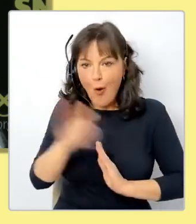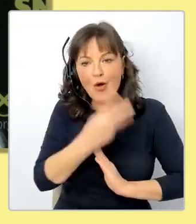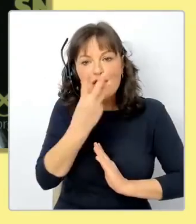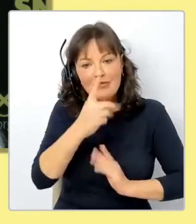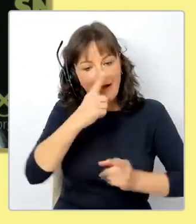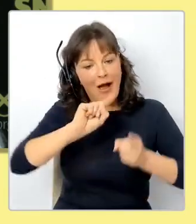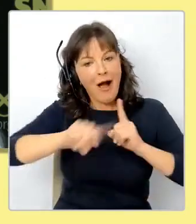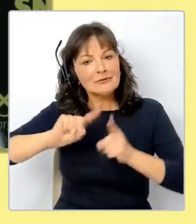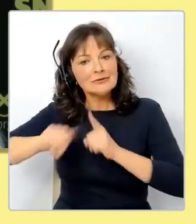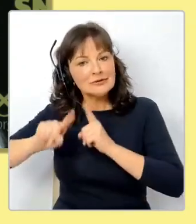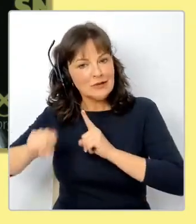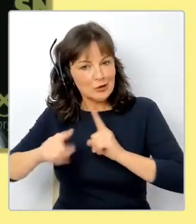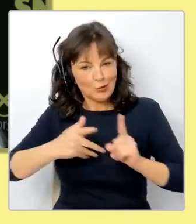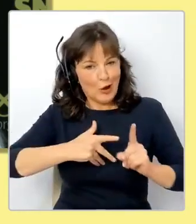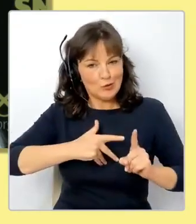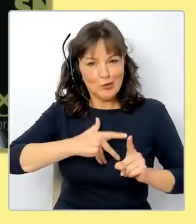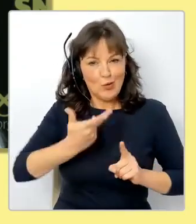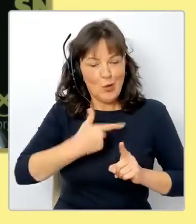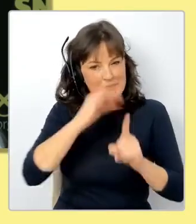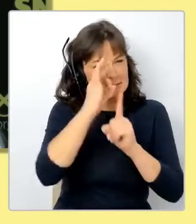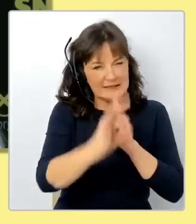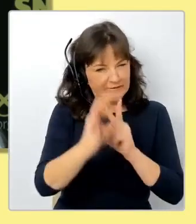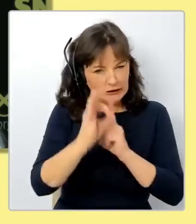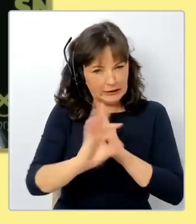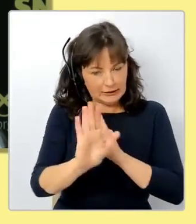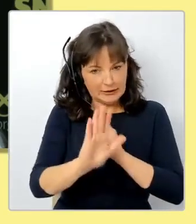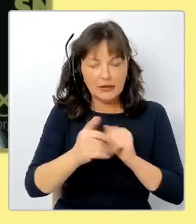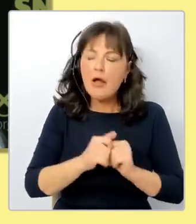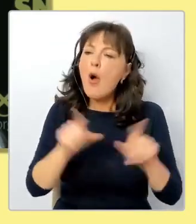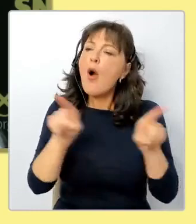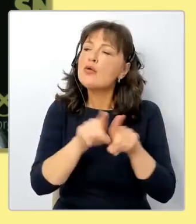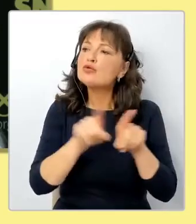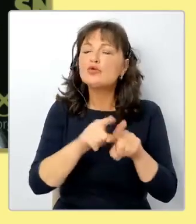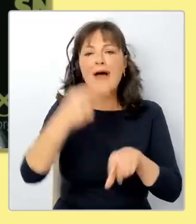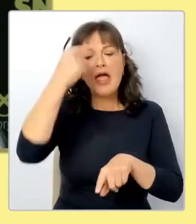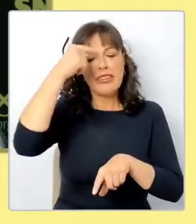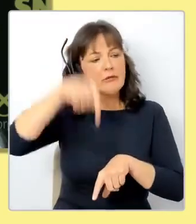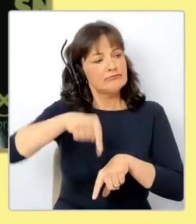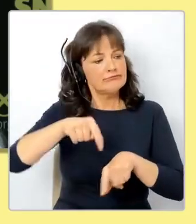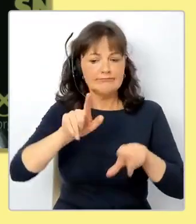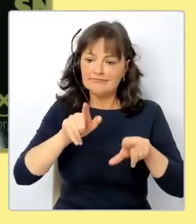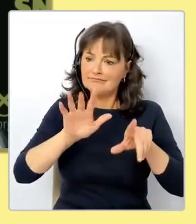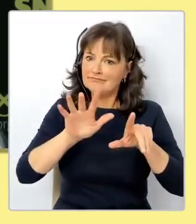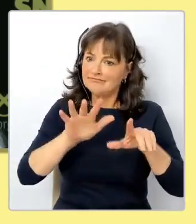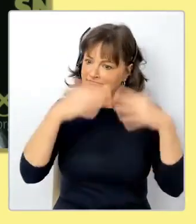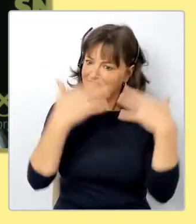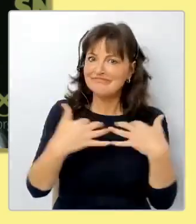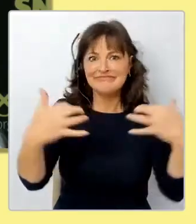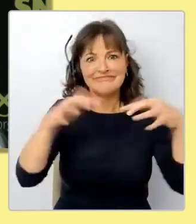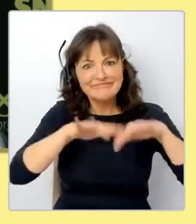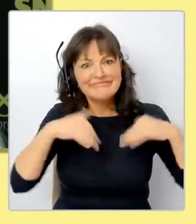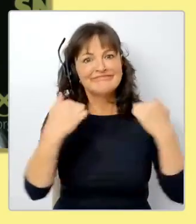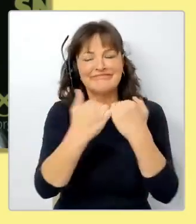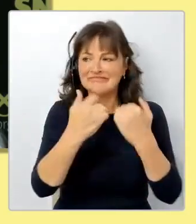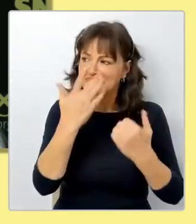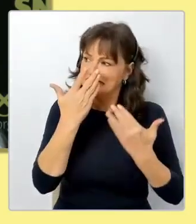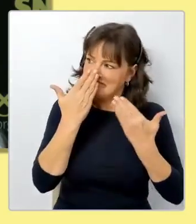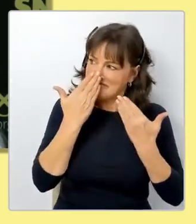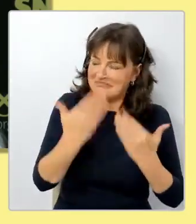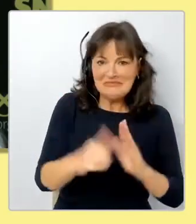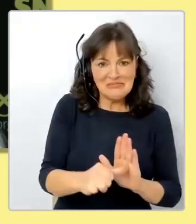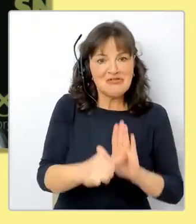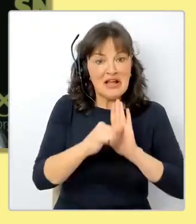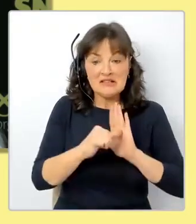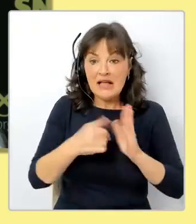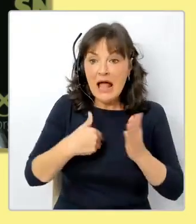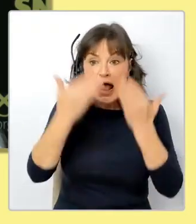all of the candidates. And I think it's the spirit of these hustings that's been most impressive for me. I don't know, those